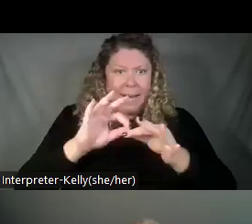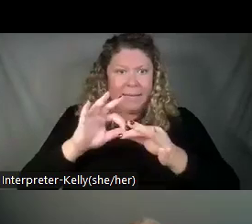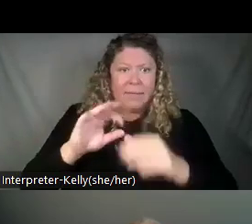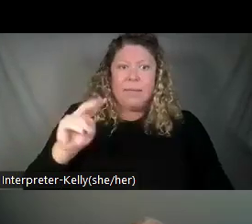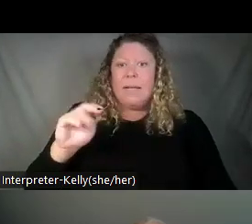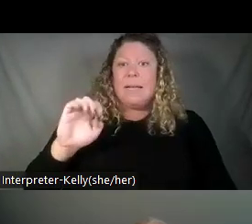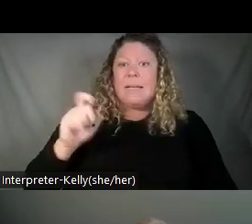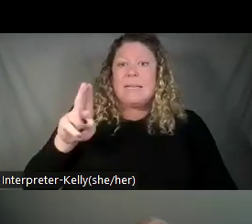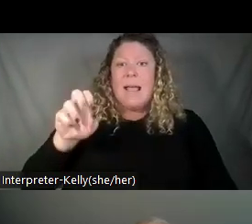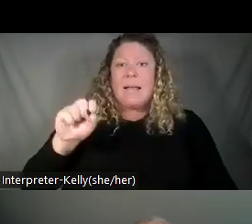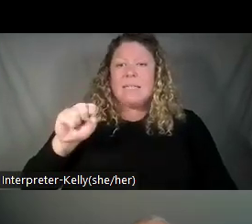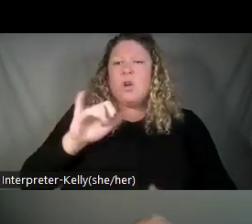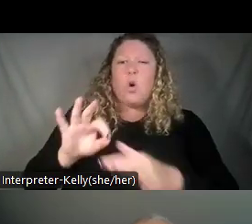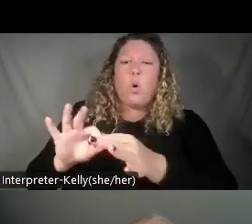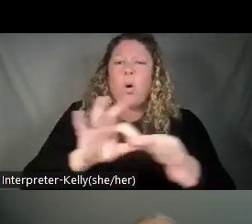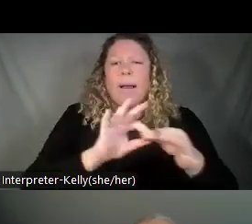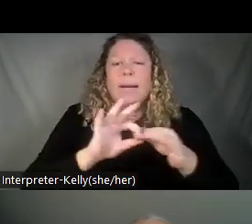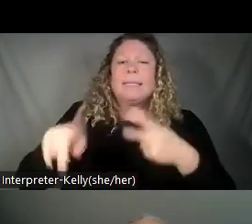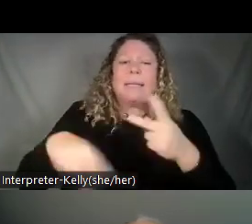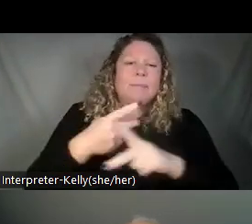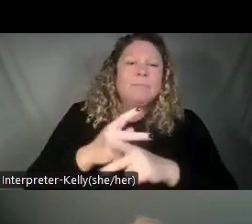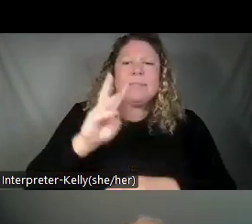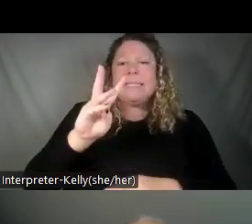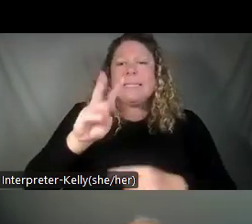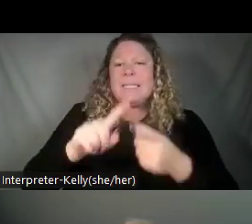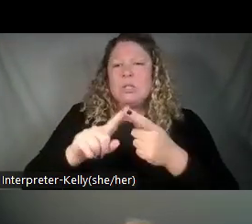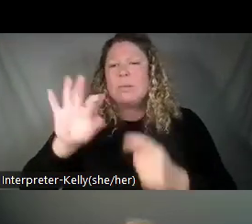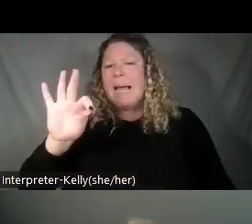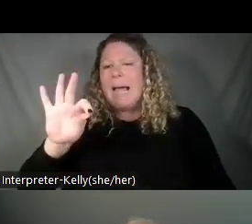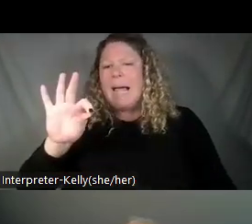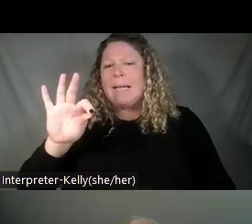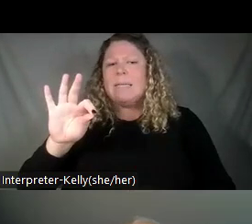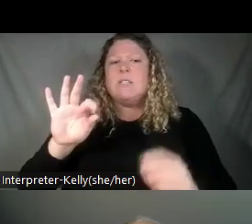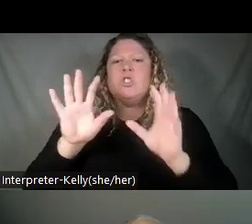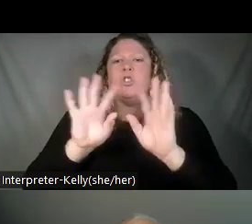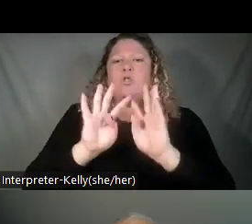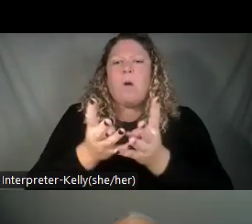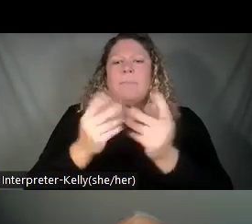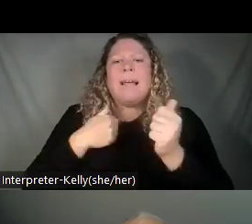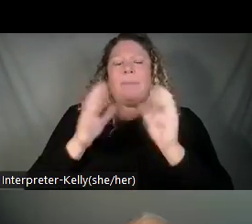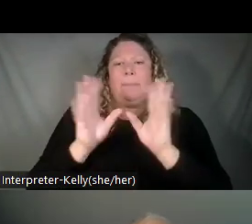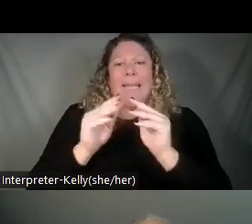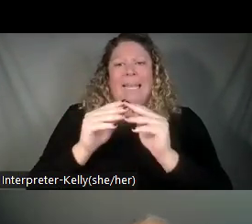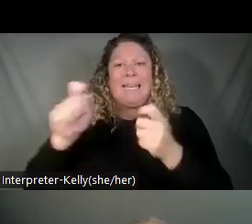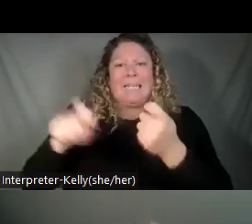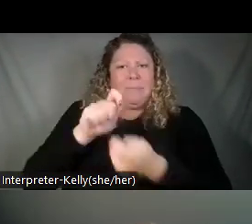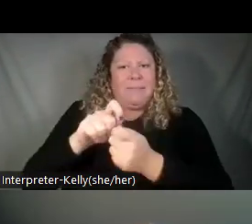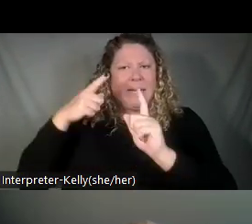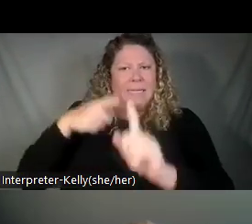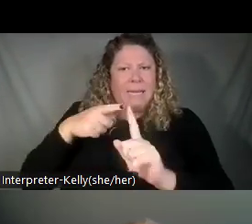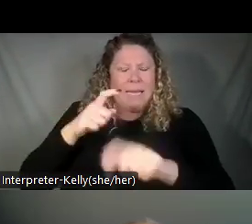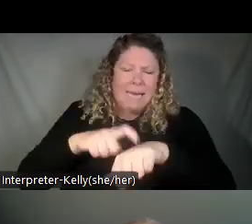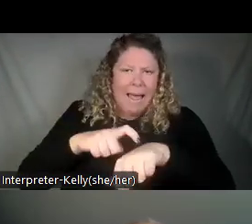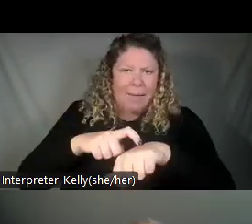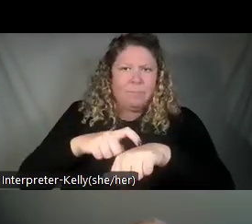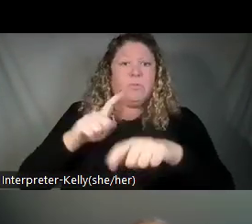to 9 type of scrums getting together at specific times to produce a goal. These are all